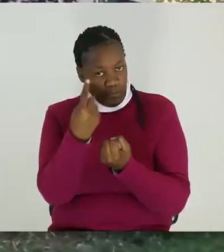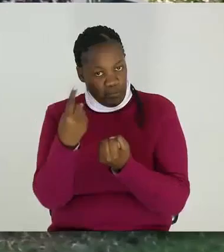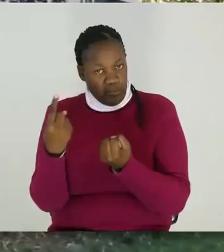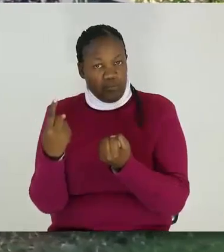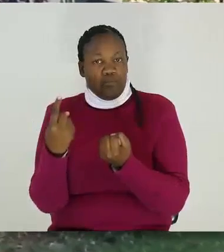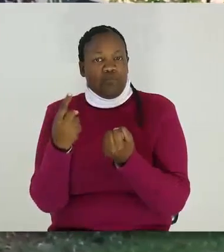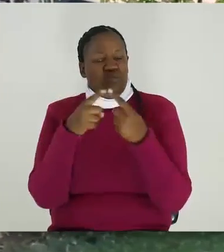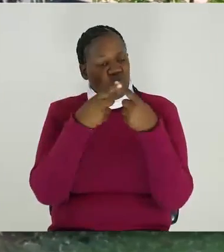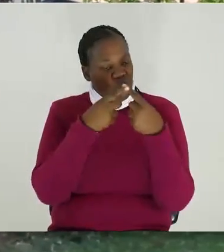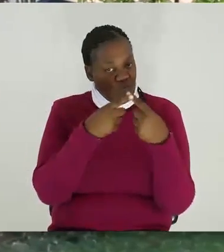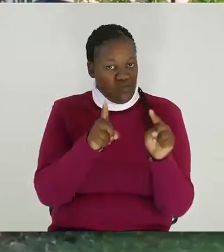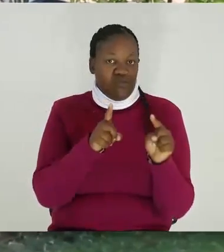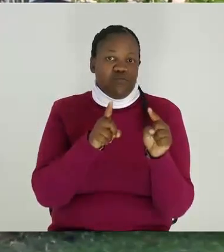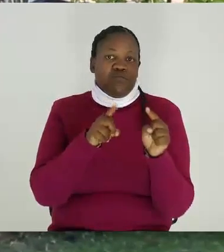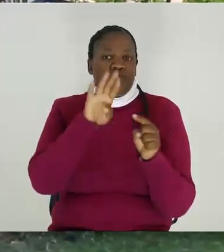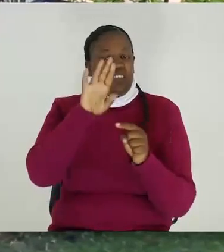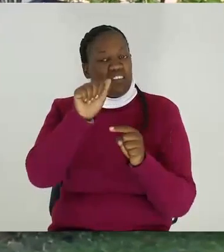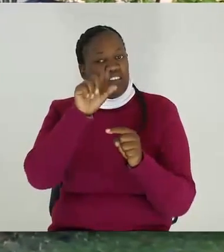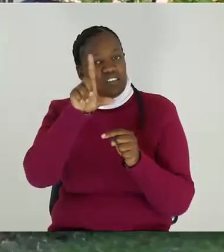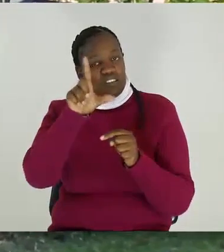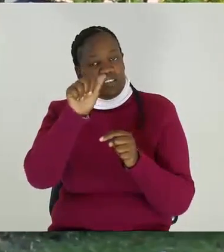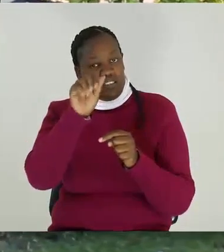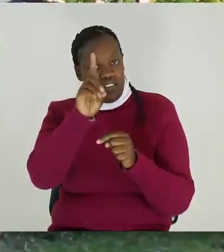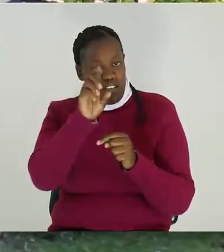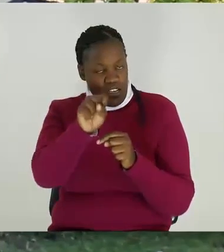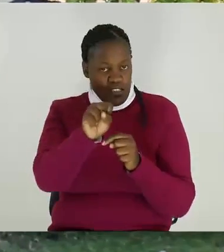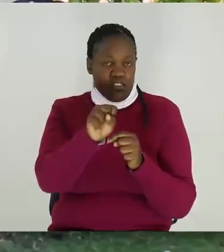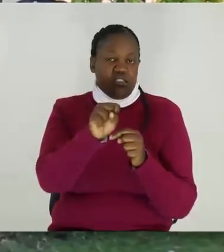poems, usually verses with 4 lines.